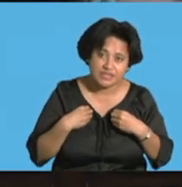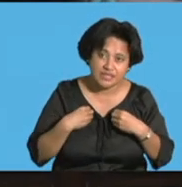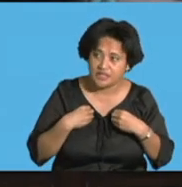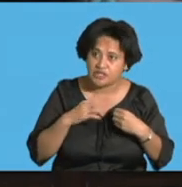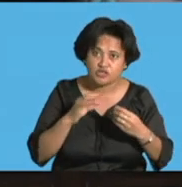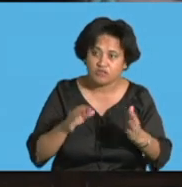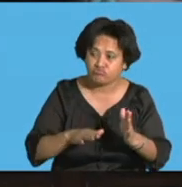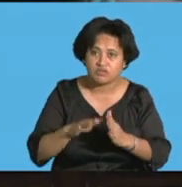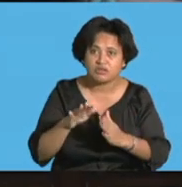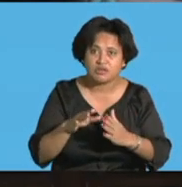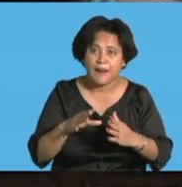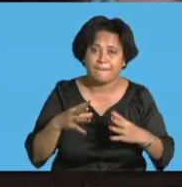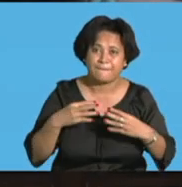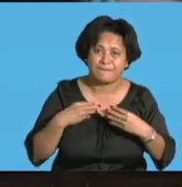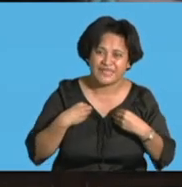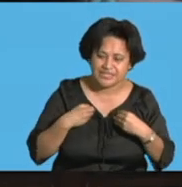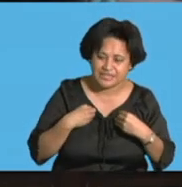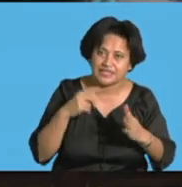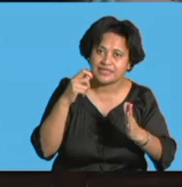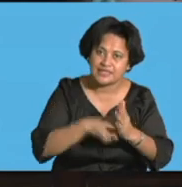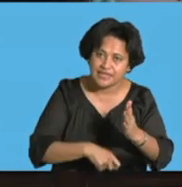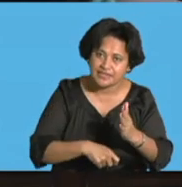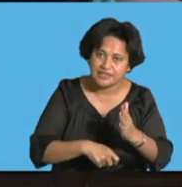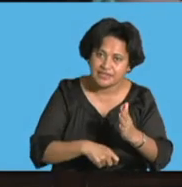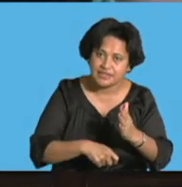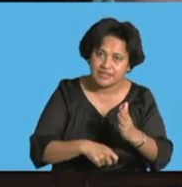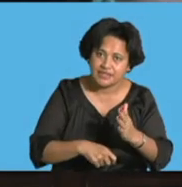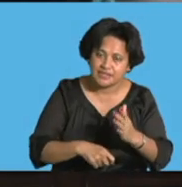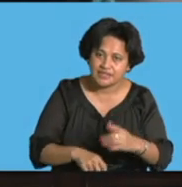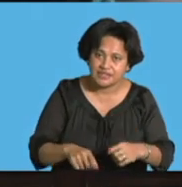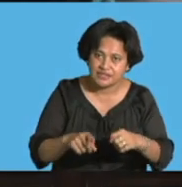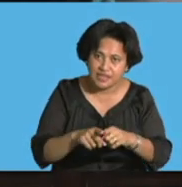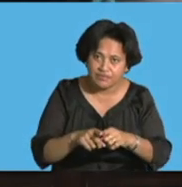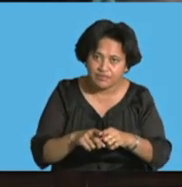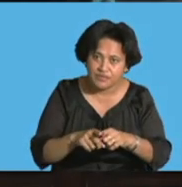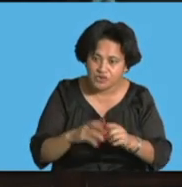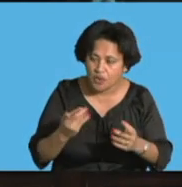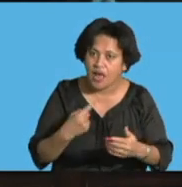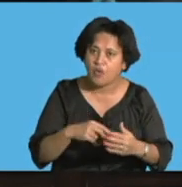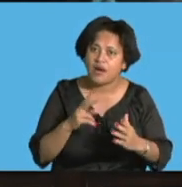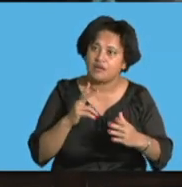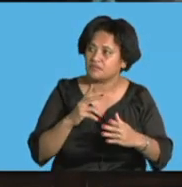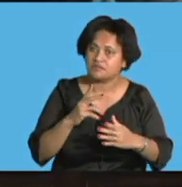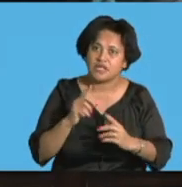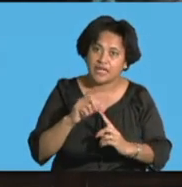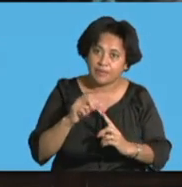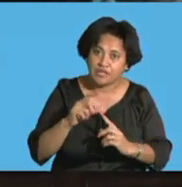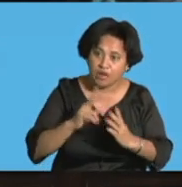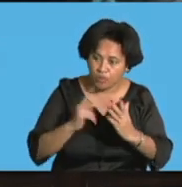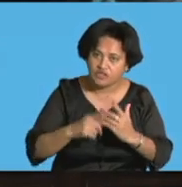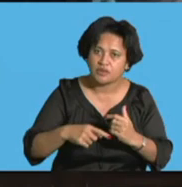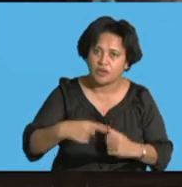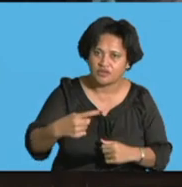tax. Our VAT remains the same, and our capital work projects carries on. In many